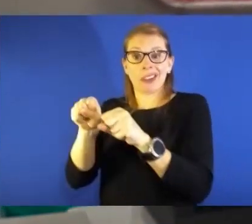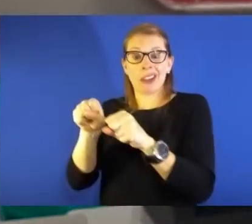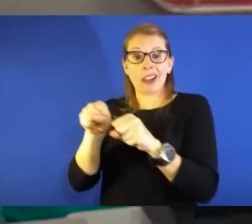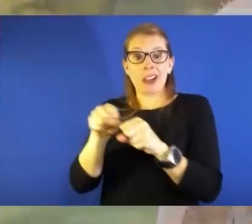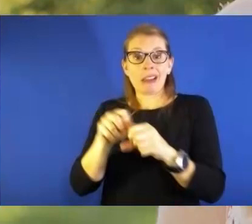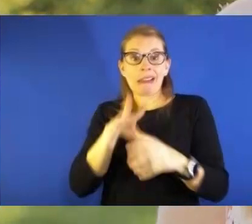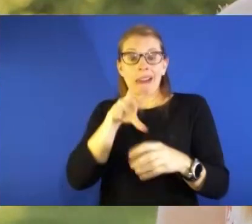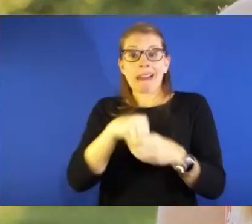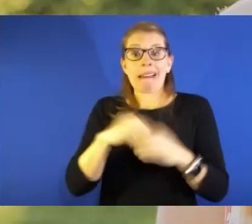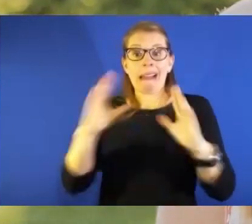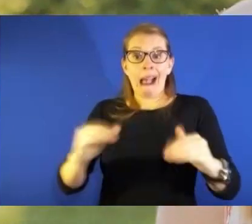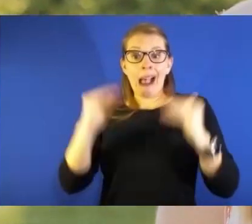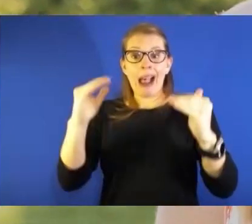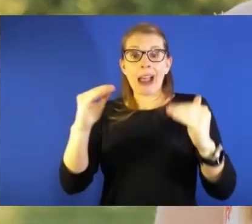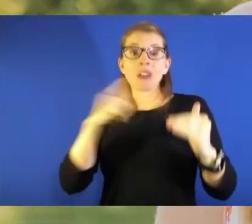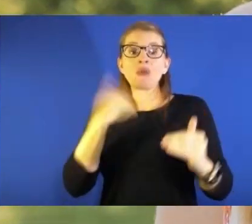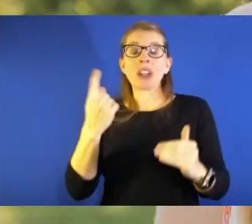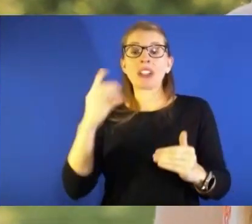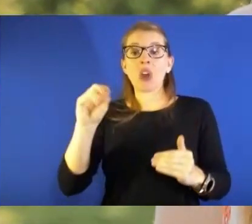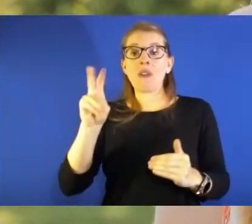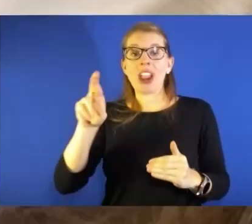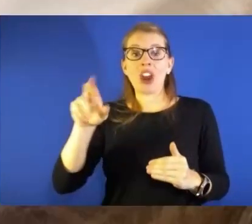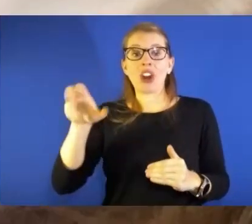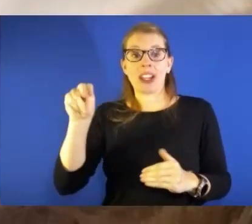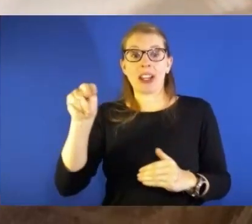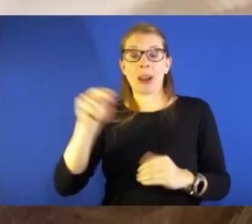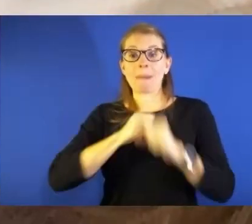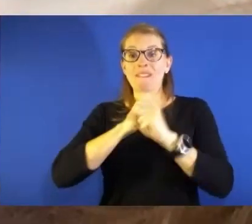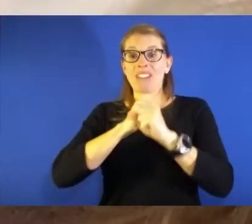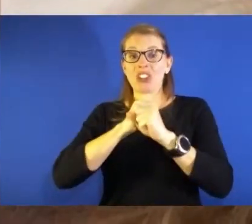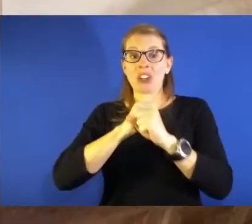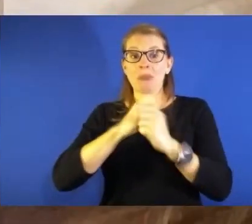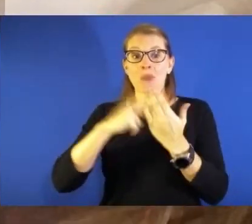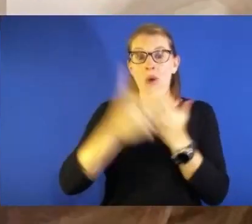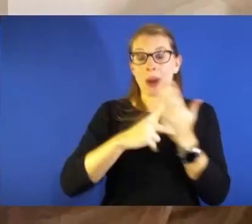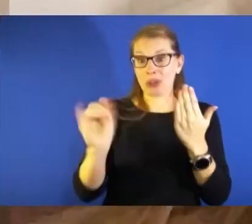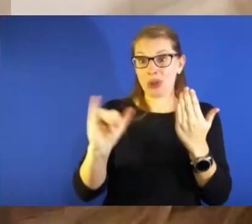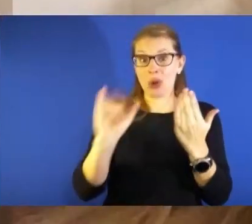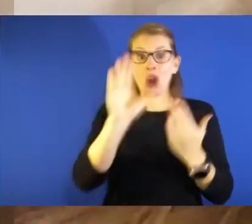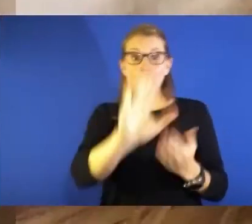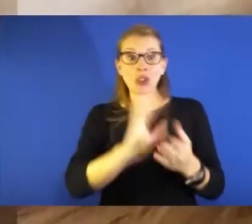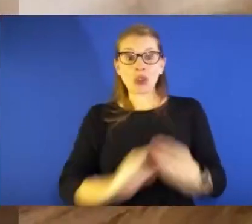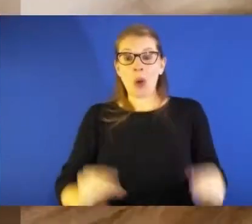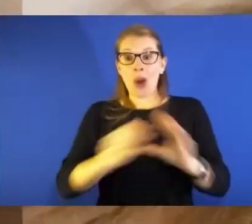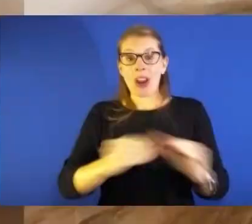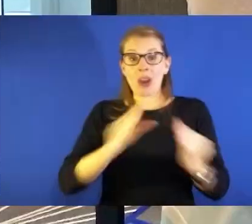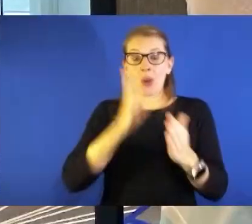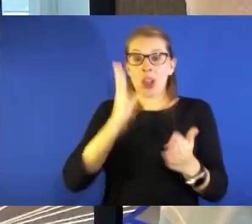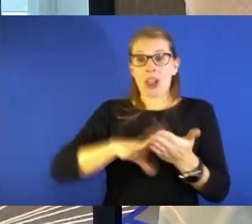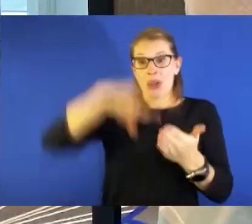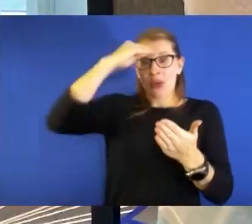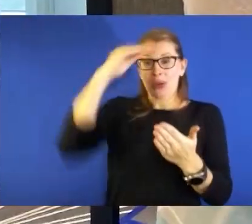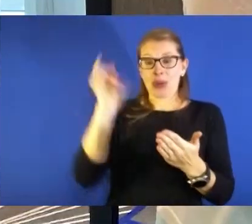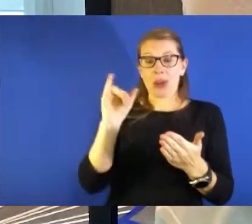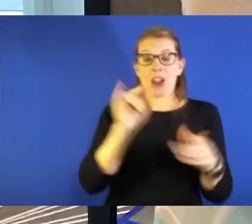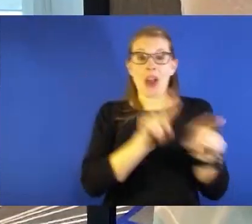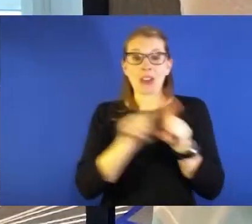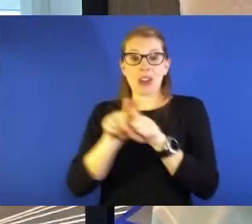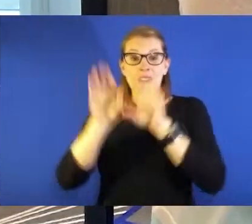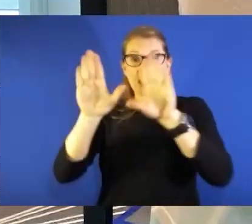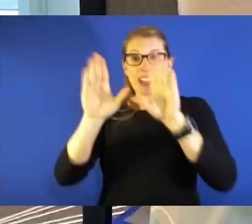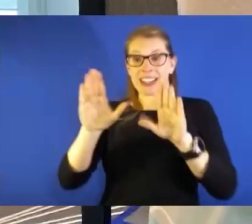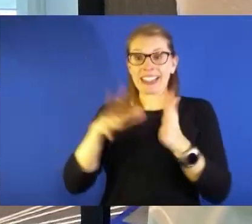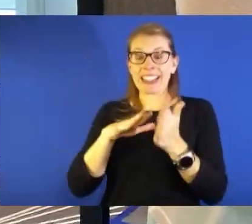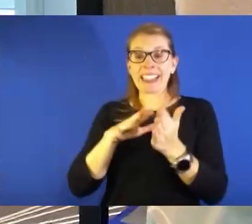high-risk ovarian cancer prevention program as well. So you're going to hear her story, and also from one of our fantastic Cancer Center